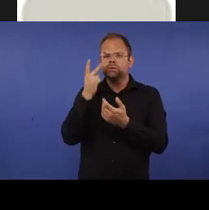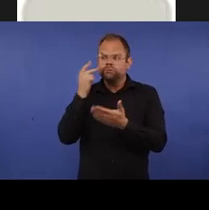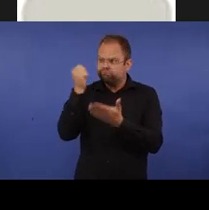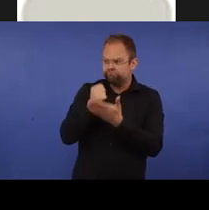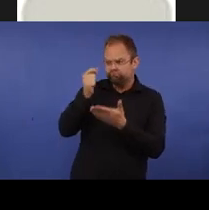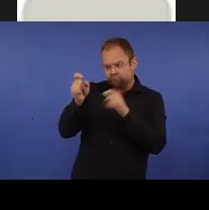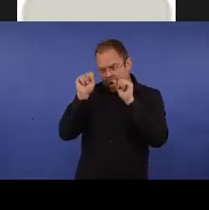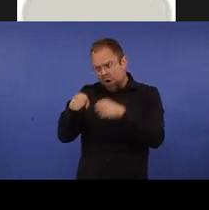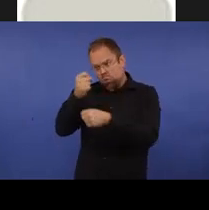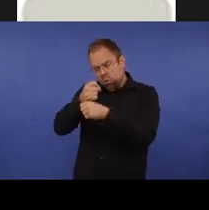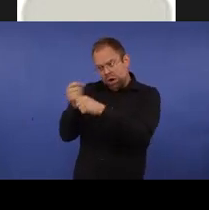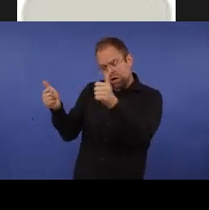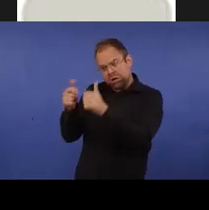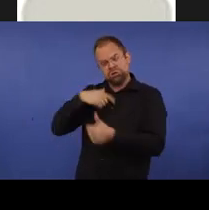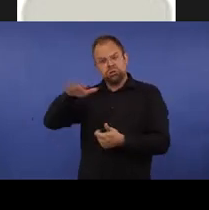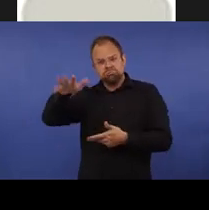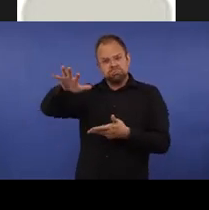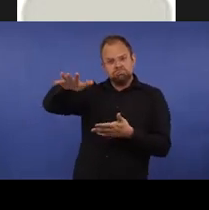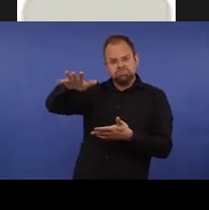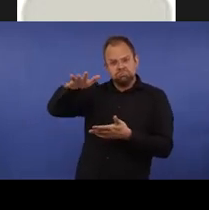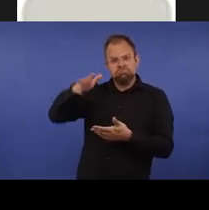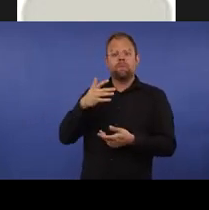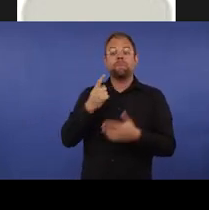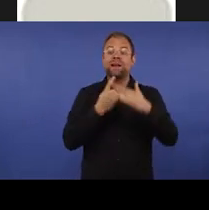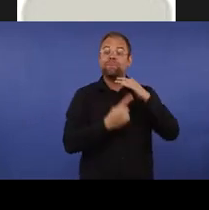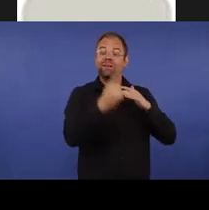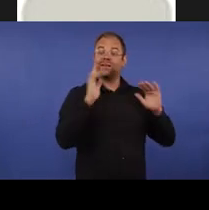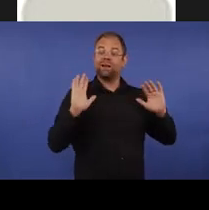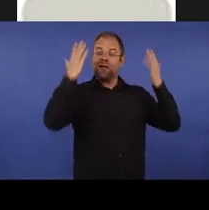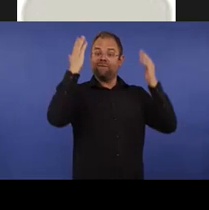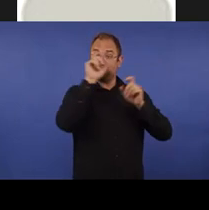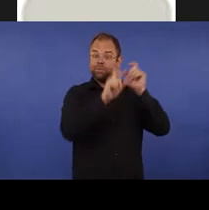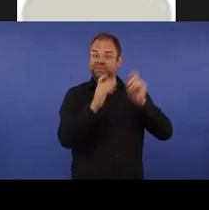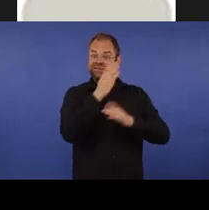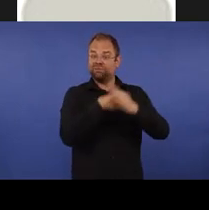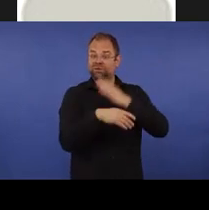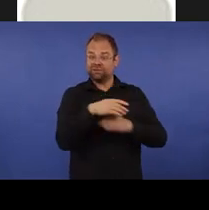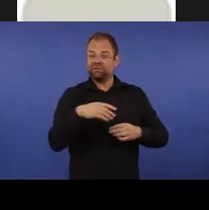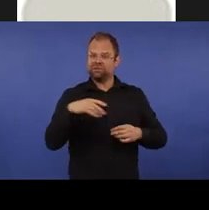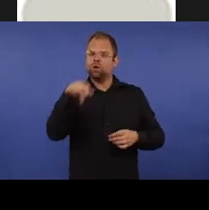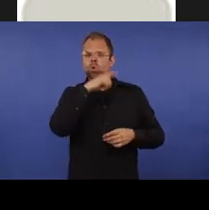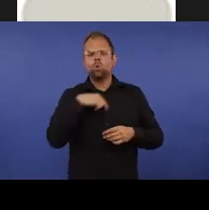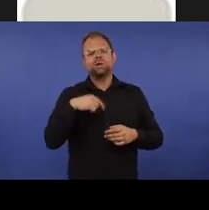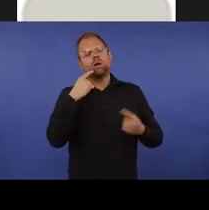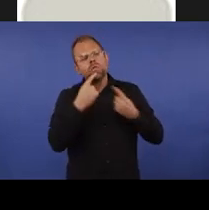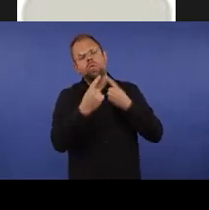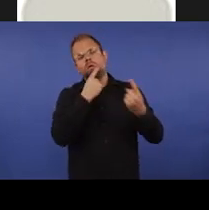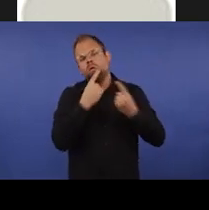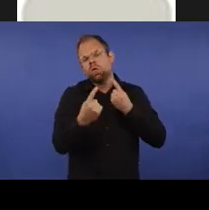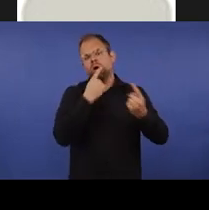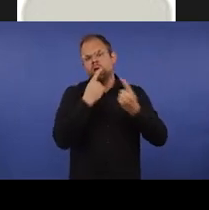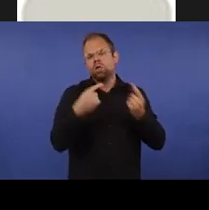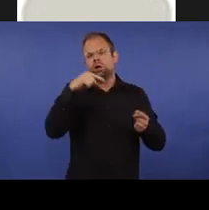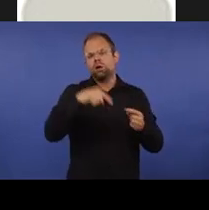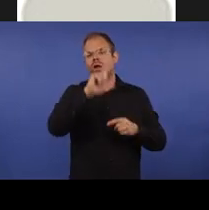so-called experts that know little to nothing about our needs. We are worried that the advancements